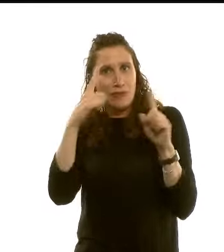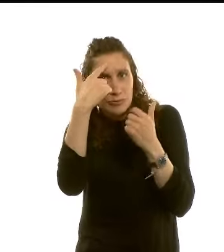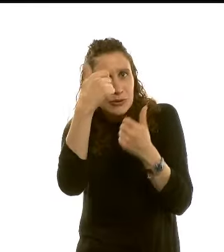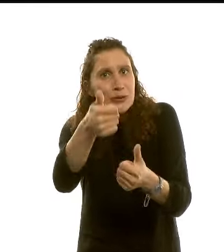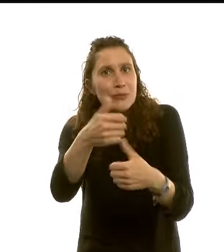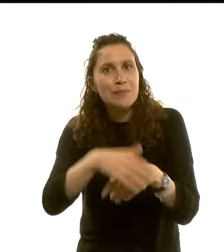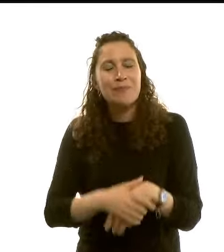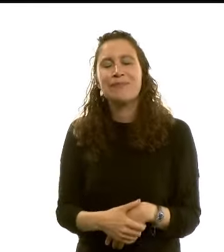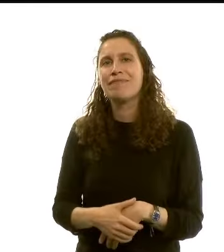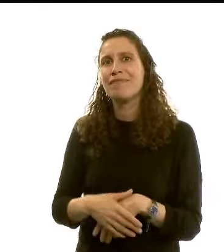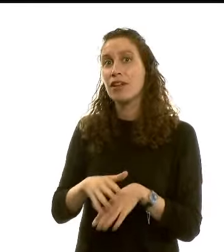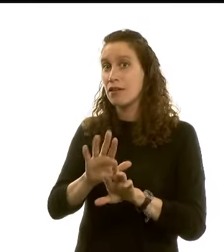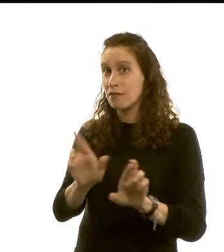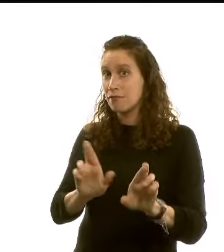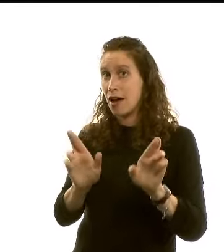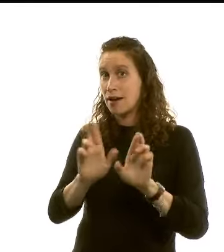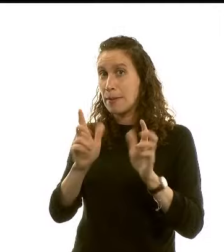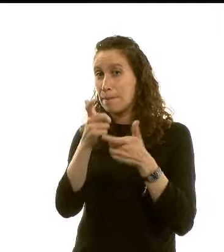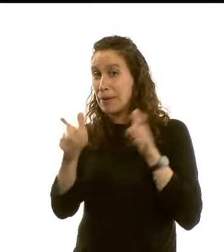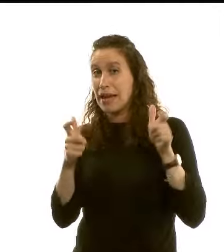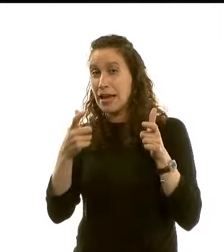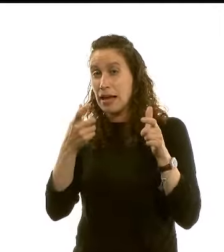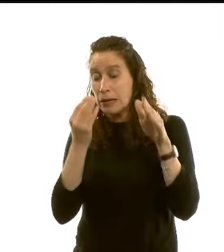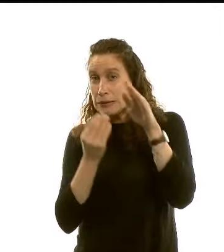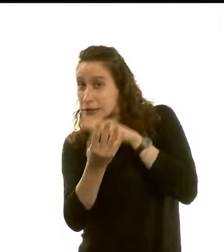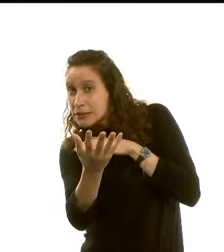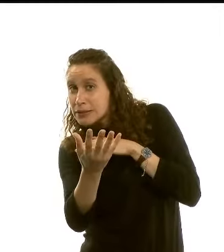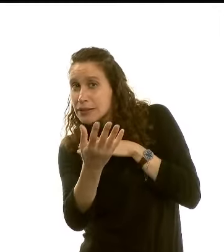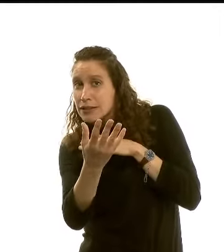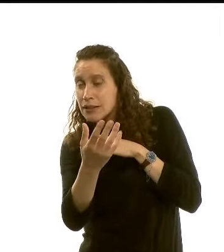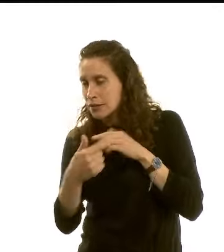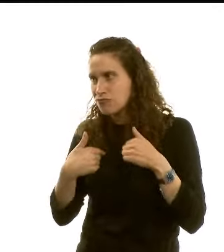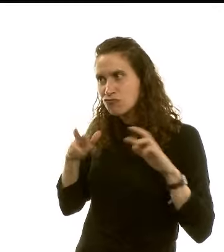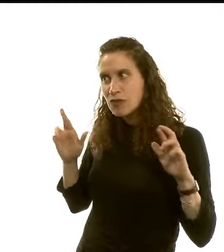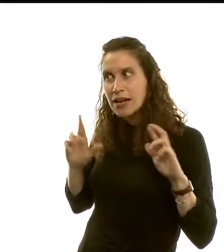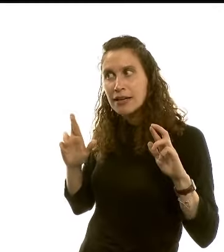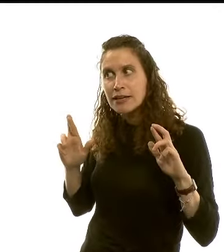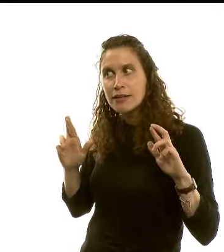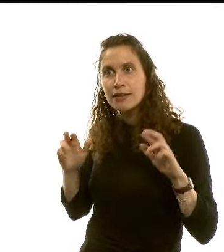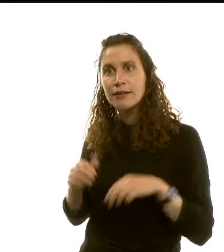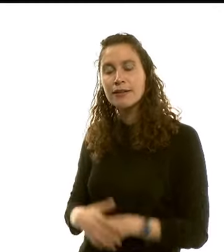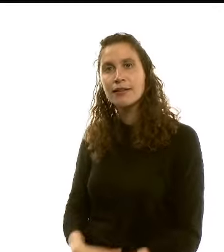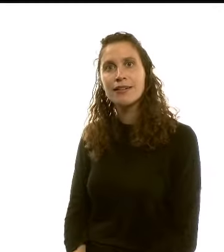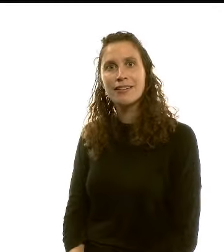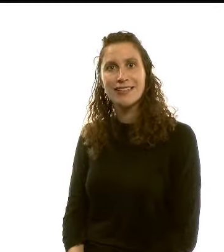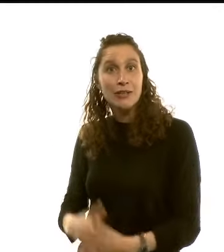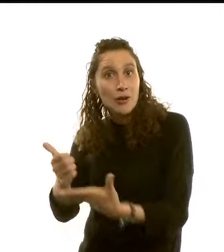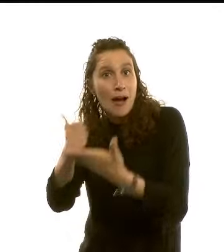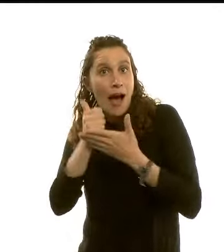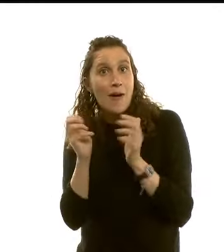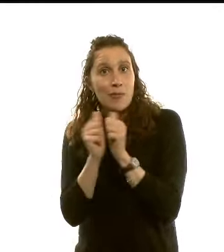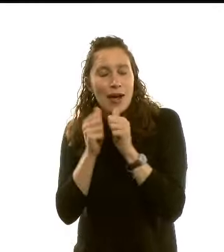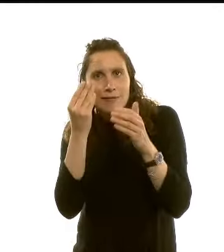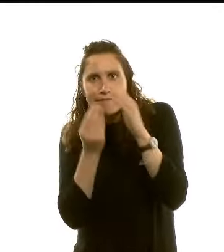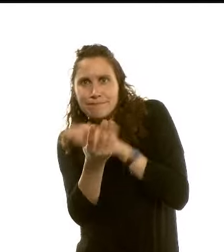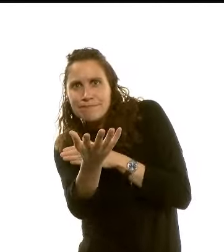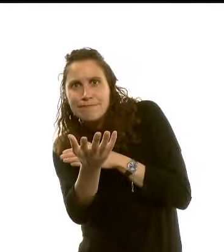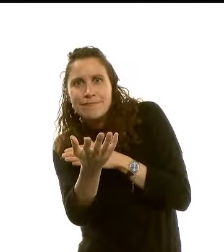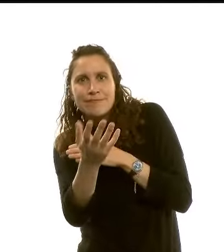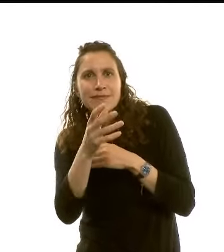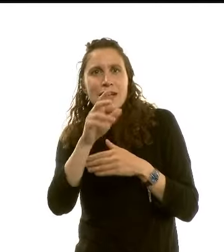ready, as there's another huge reveal coming. I'm ready, McHale. Okay, here we go. To help us with the revealing, please welcome LEGO